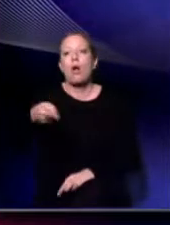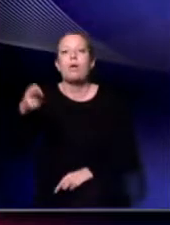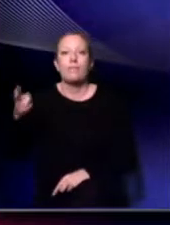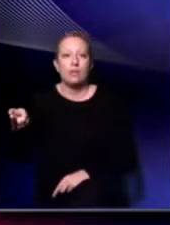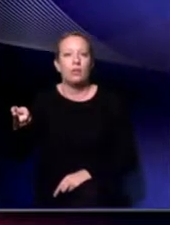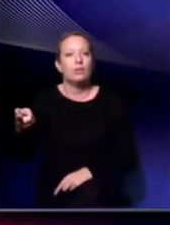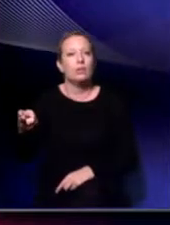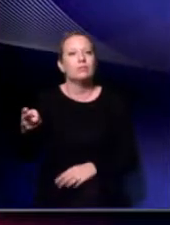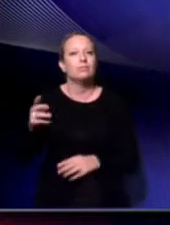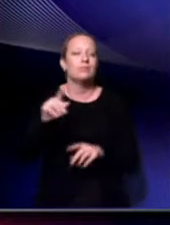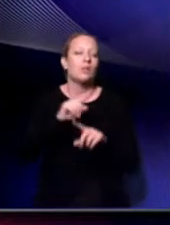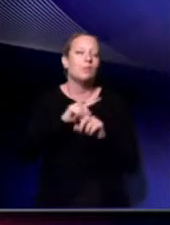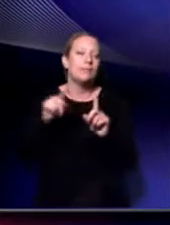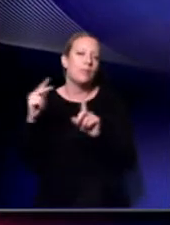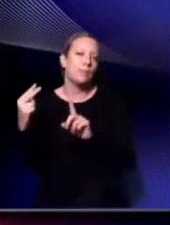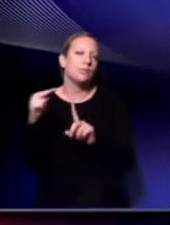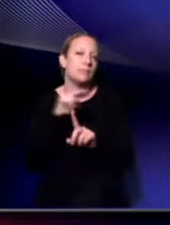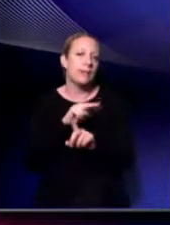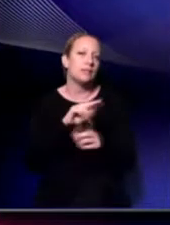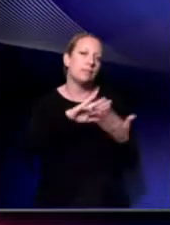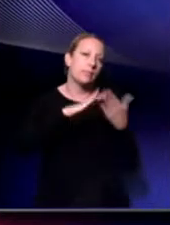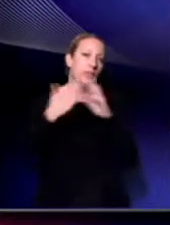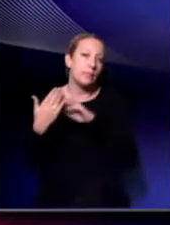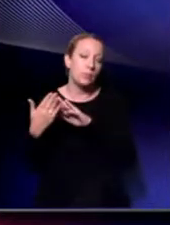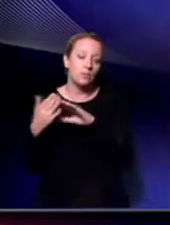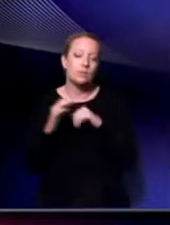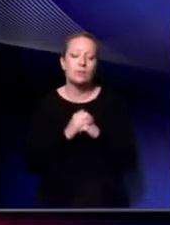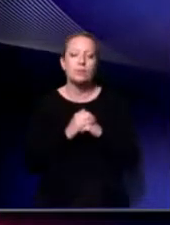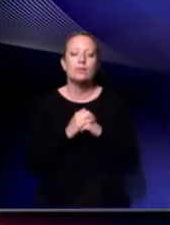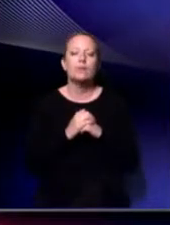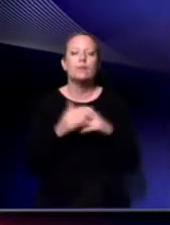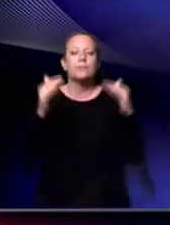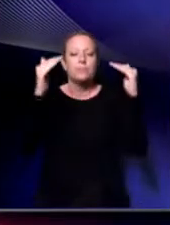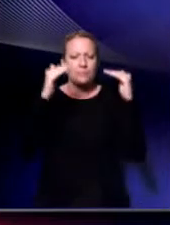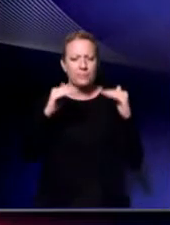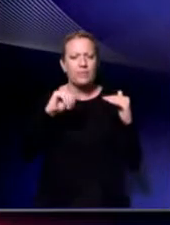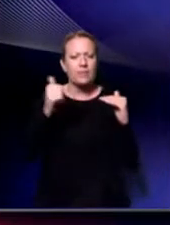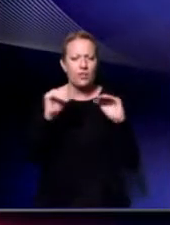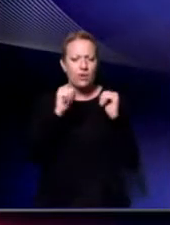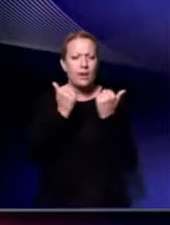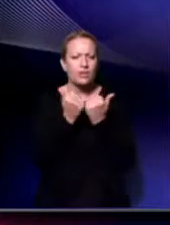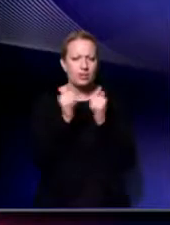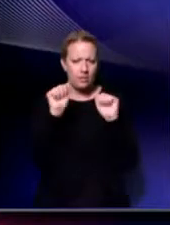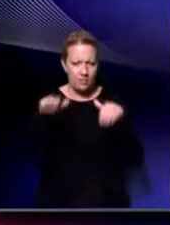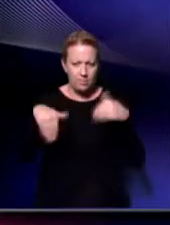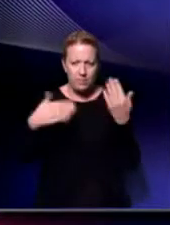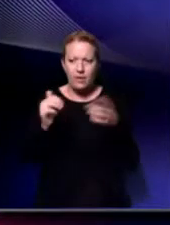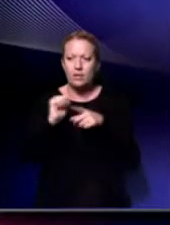from that perspective. And then the other agency I was thinking about was also